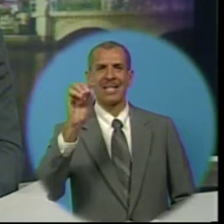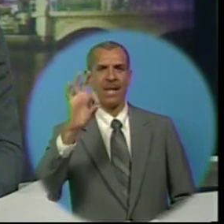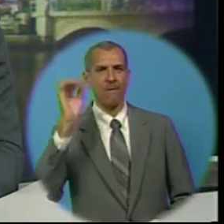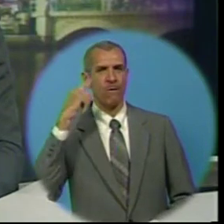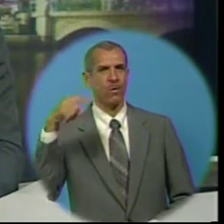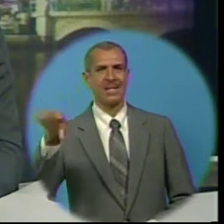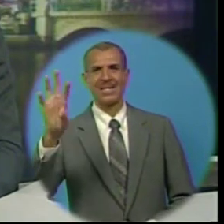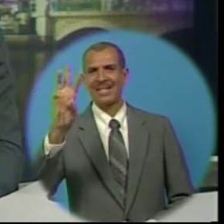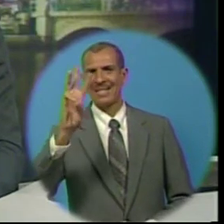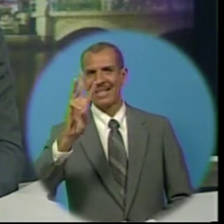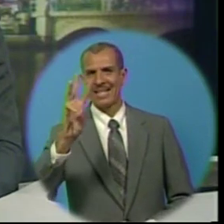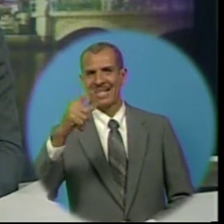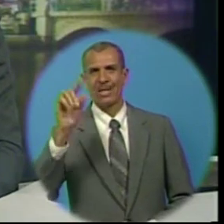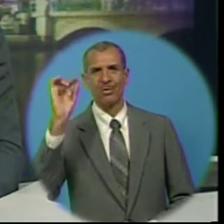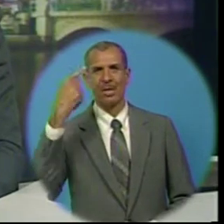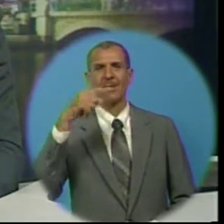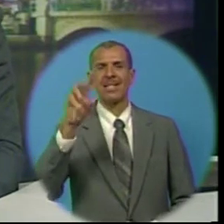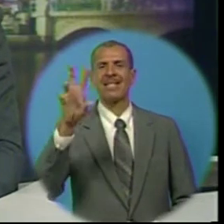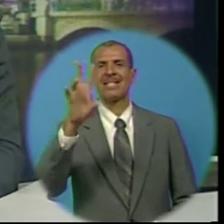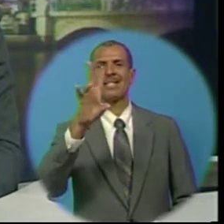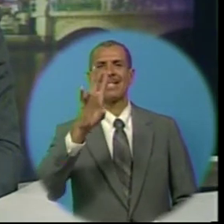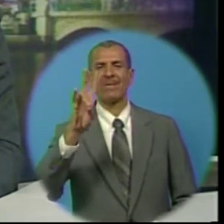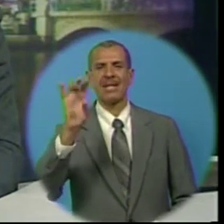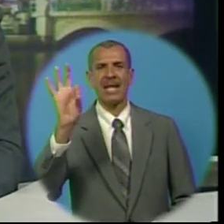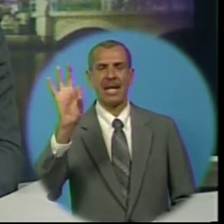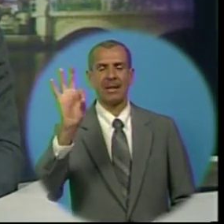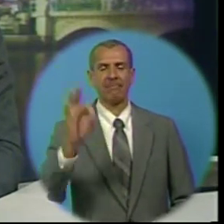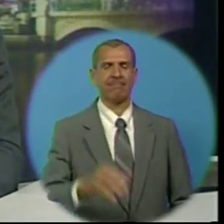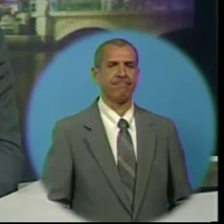Glasgow, he made 79.